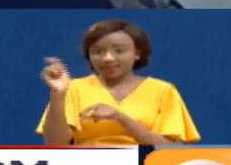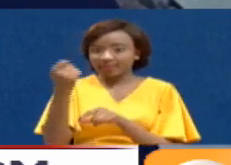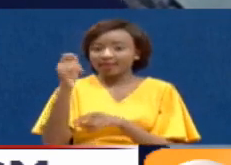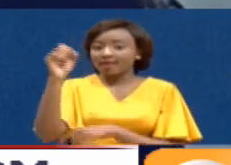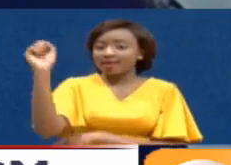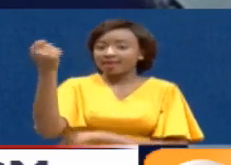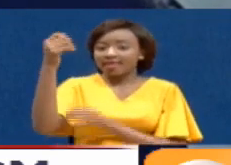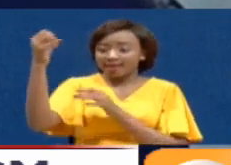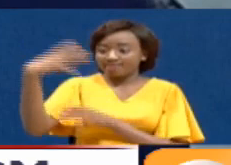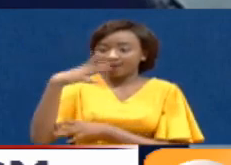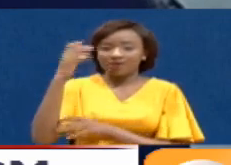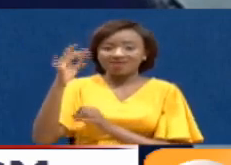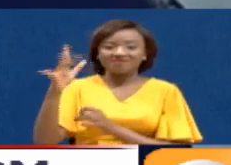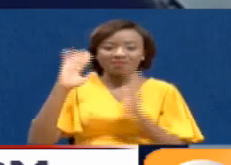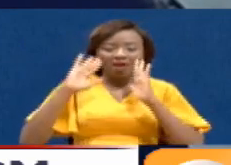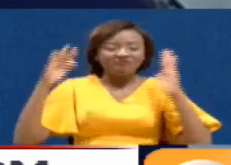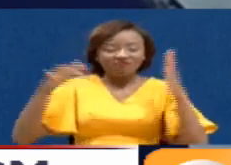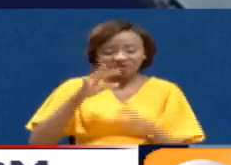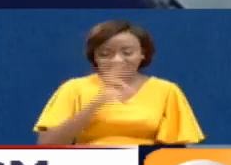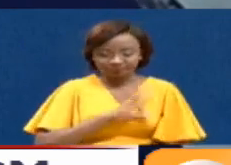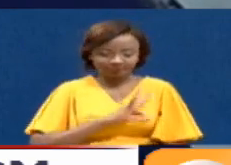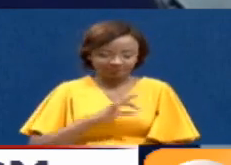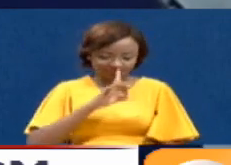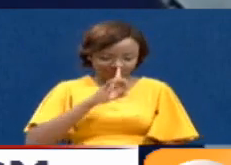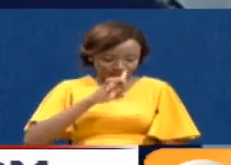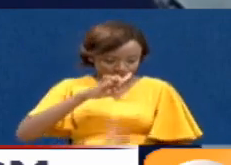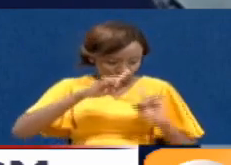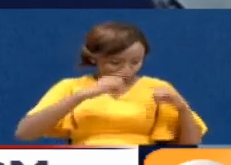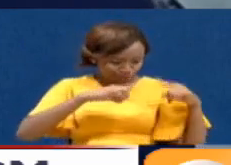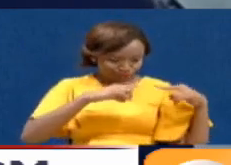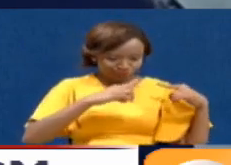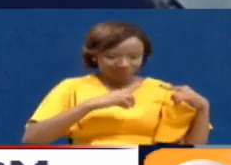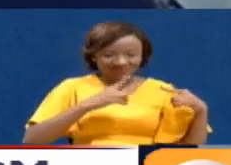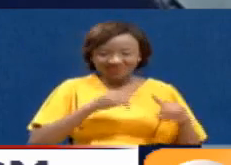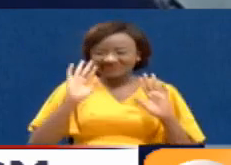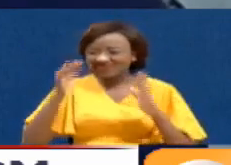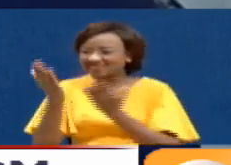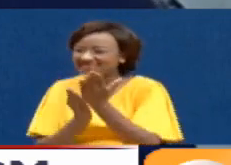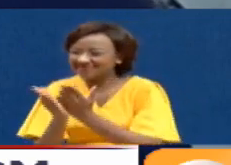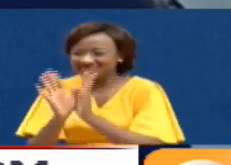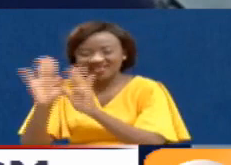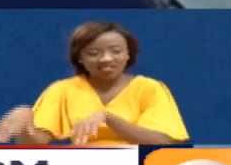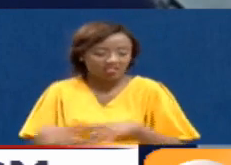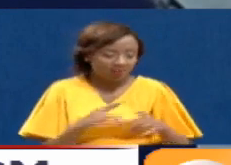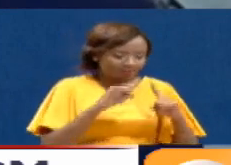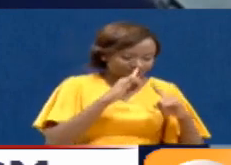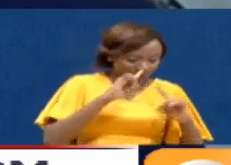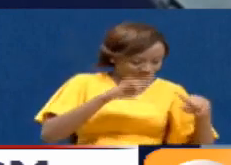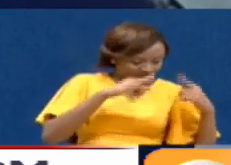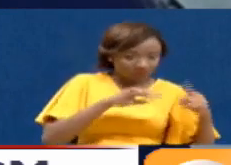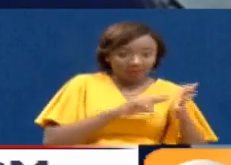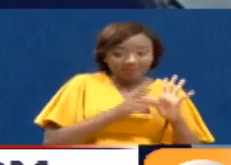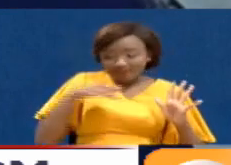still putting profit before service, the government of Kenya has a duty and a